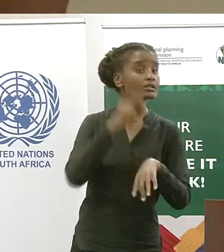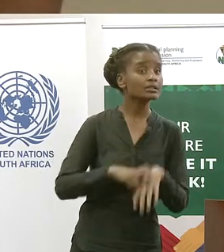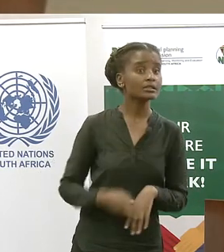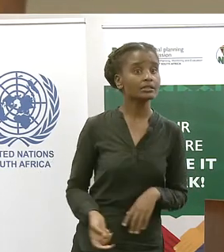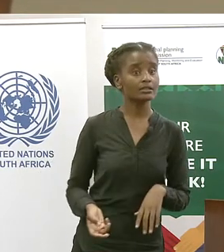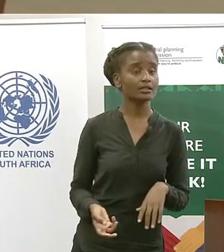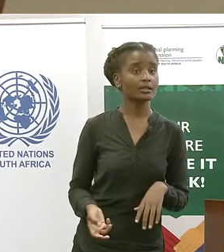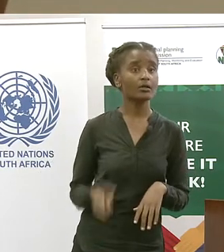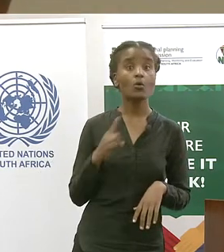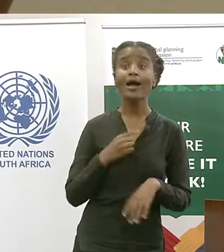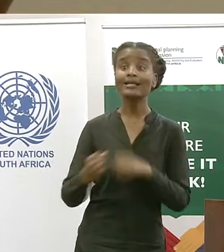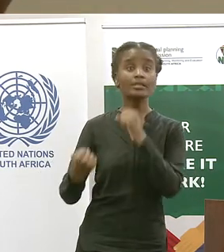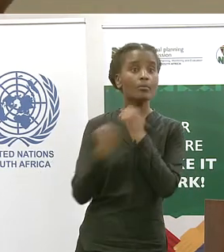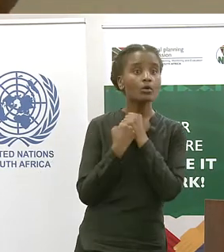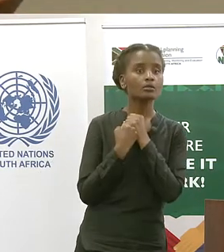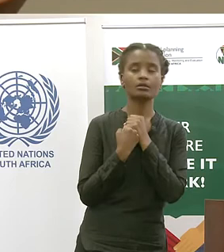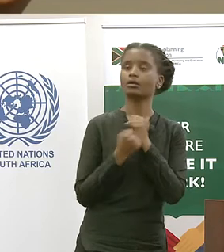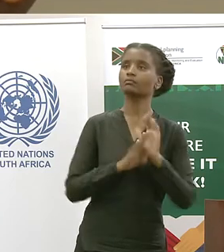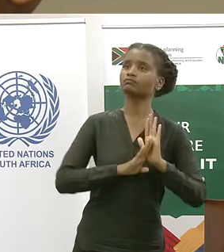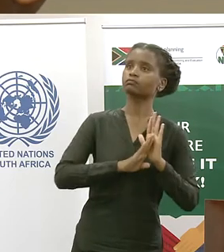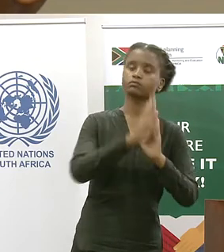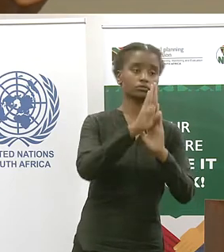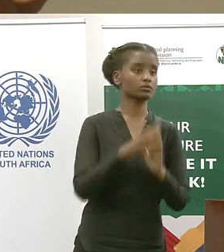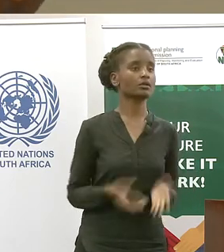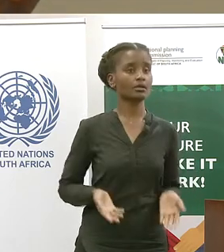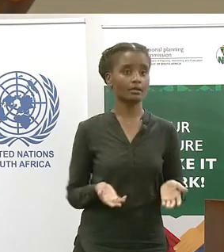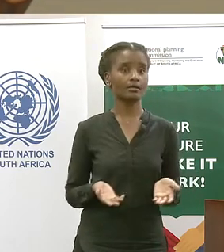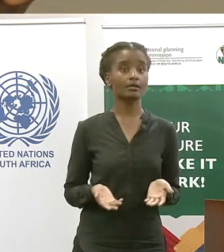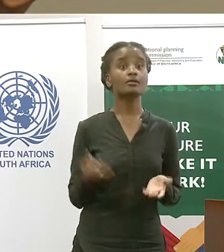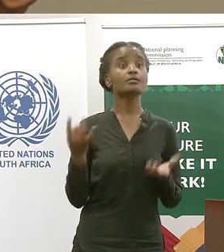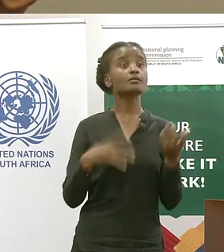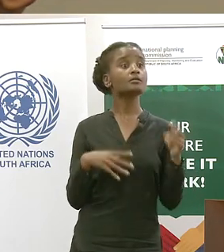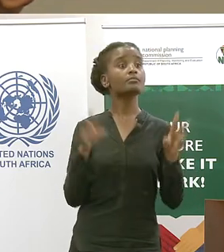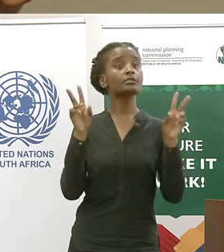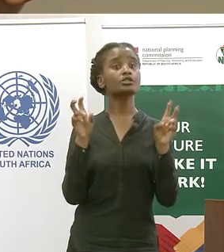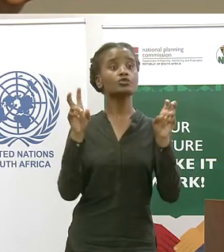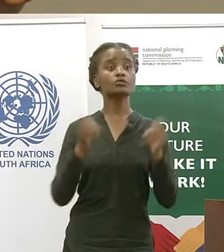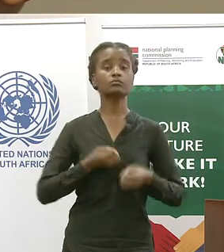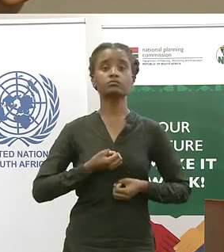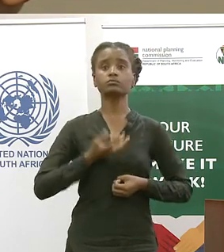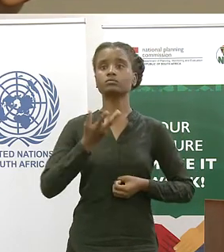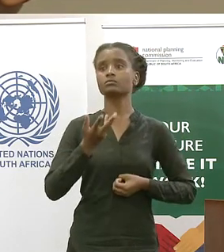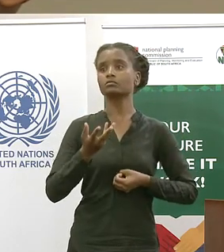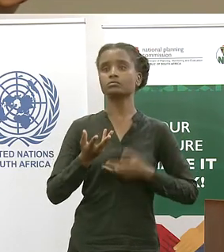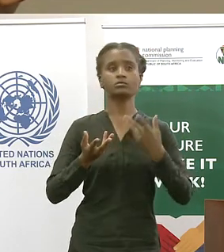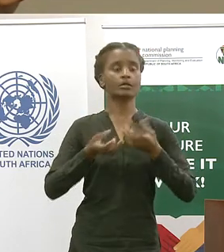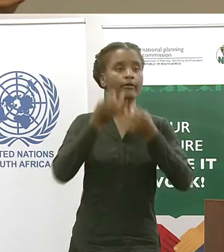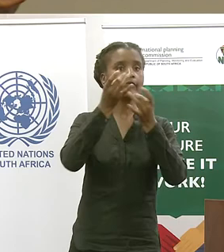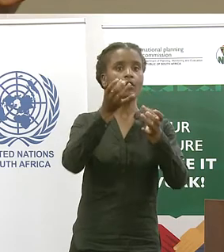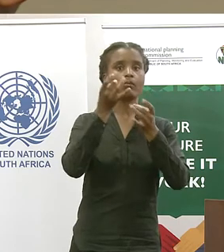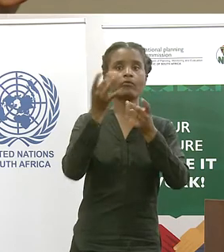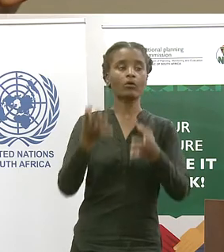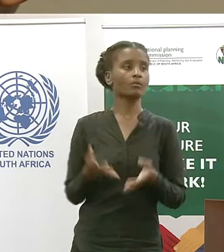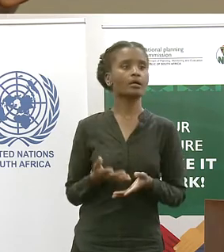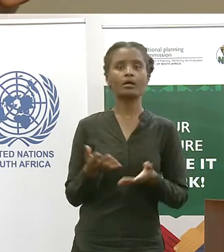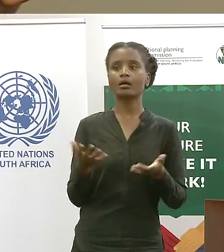backup, the world moves. But sometimes we raise the issues, they become Henrietta's issues. Ah,